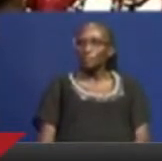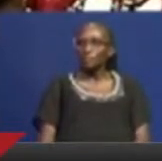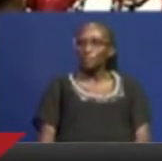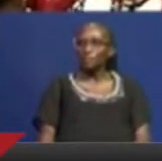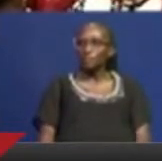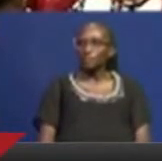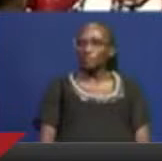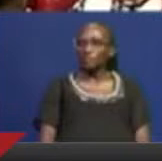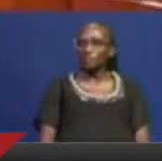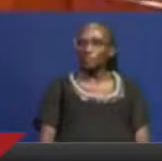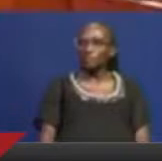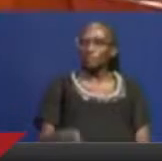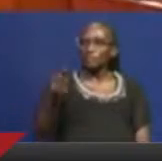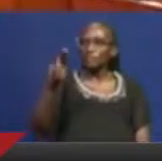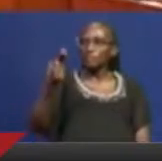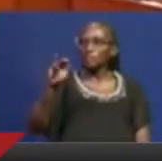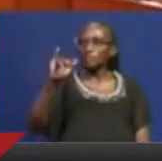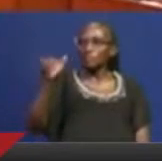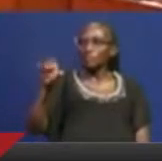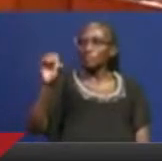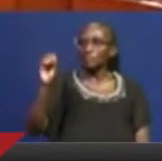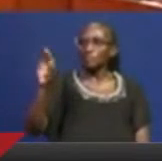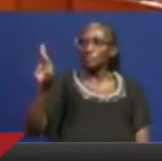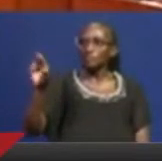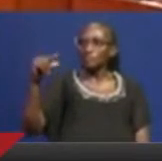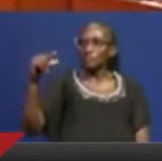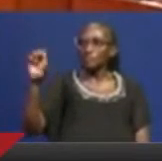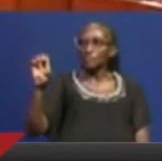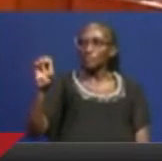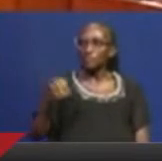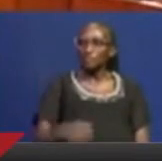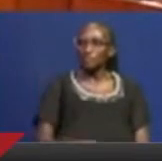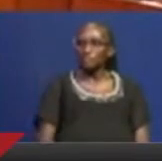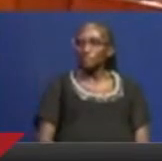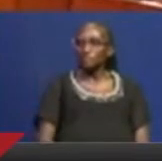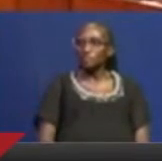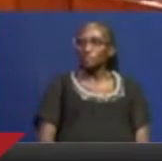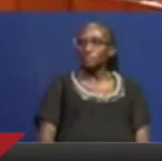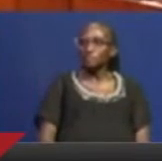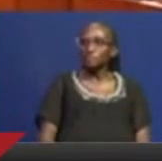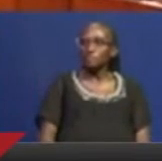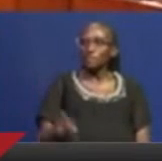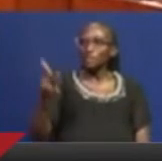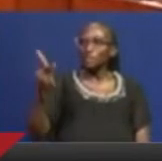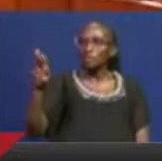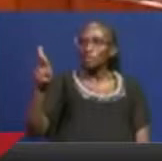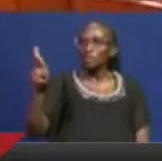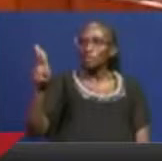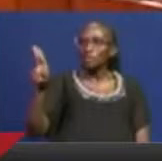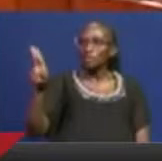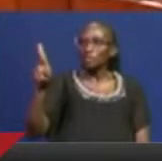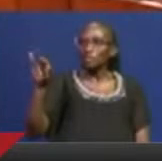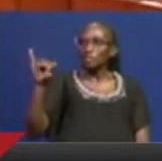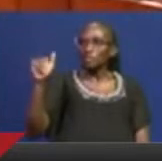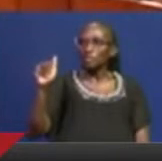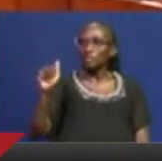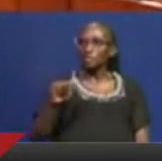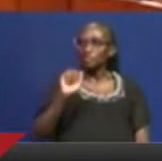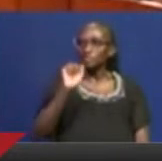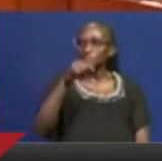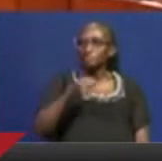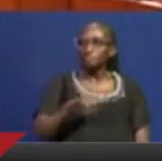Gatondo North Njoroge Kururia. Gatondo North Njoroge Kururia.